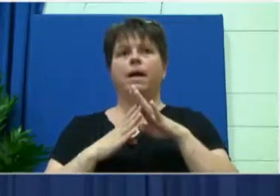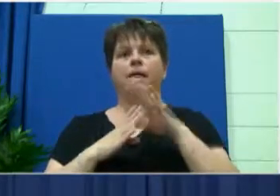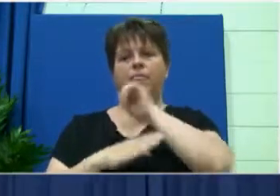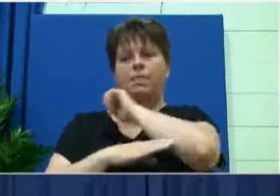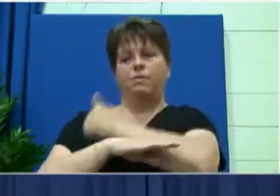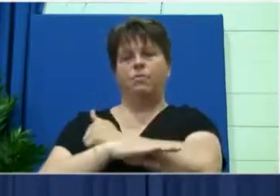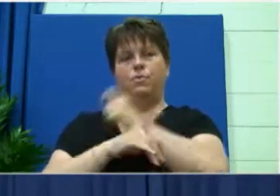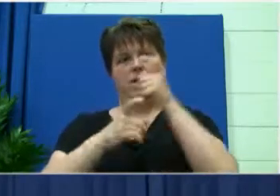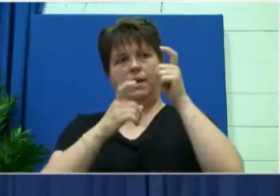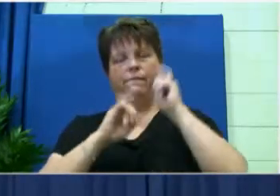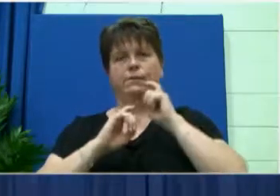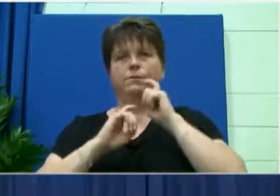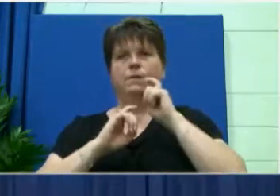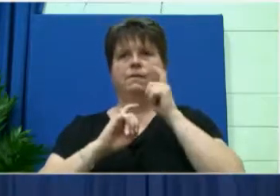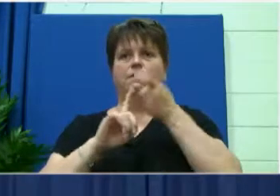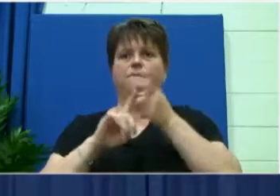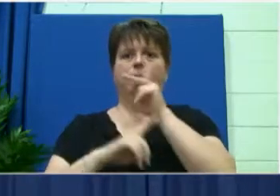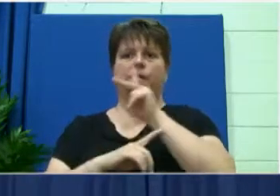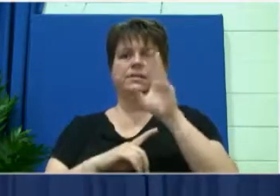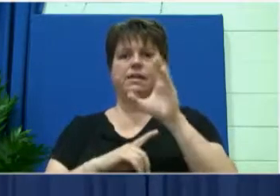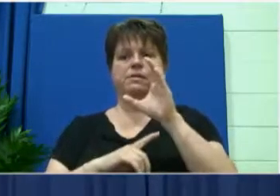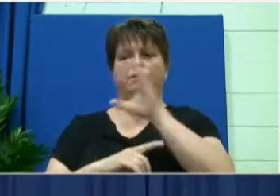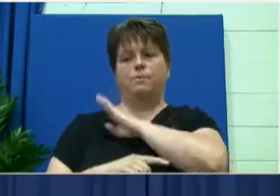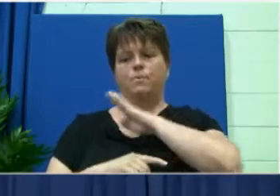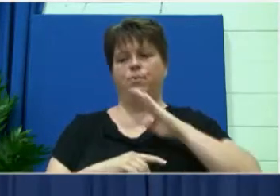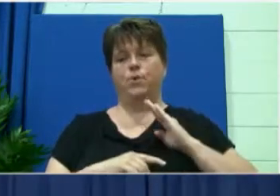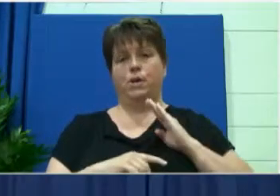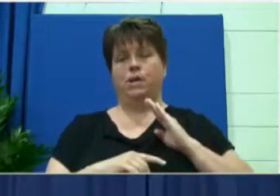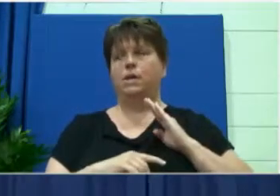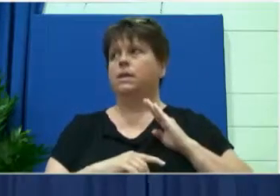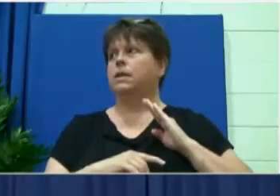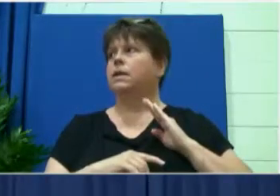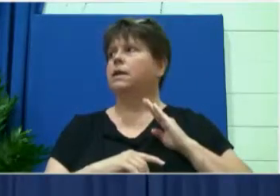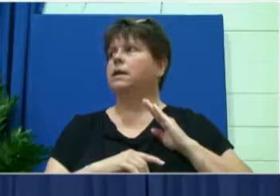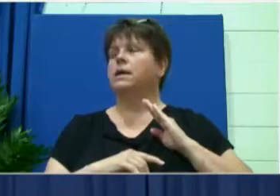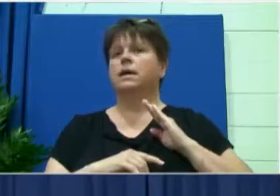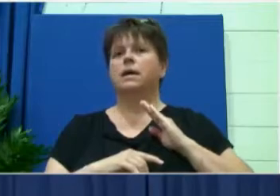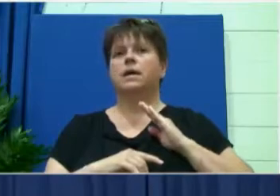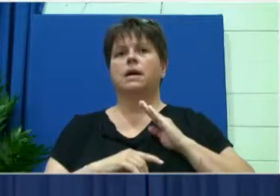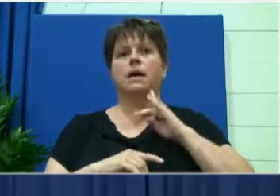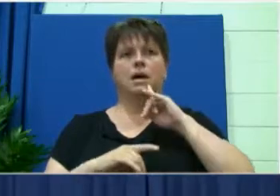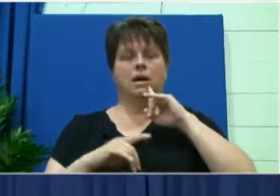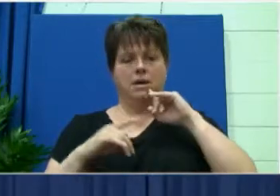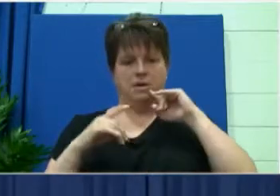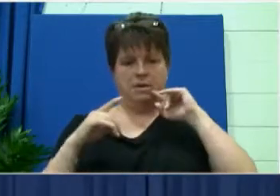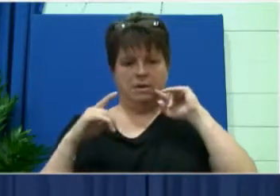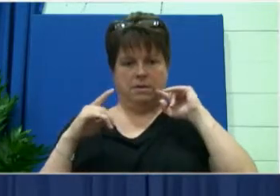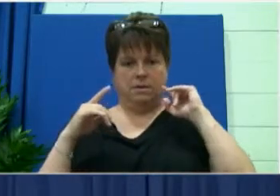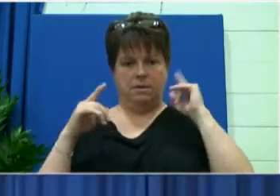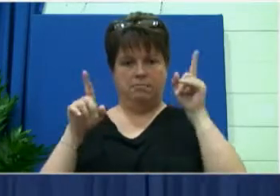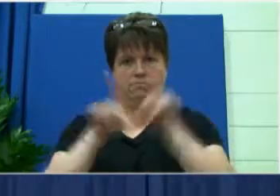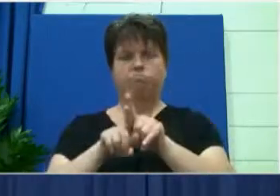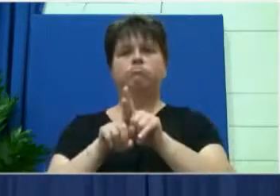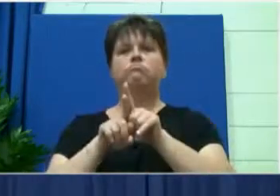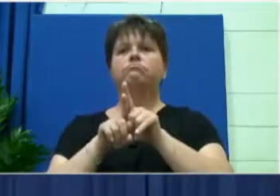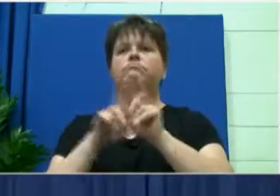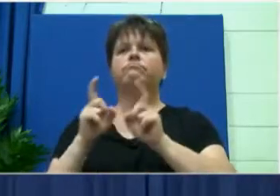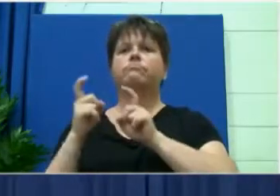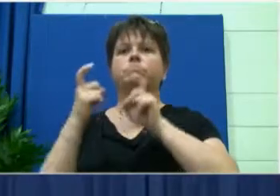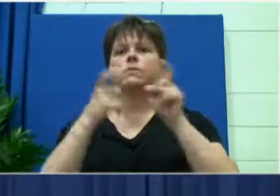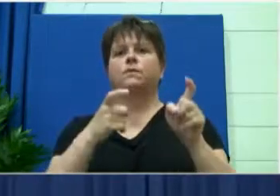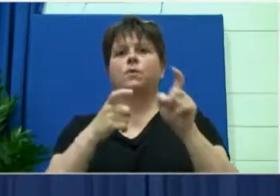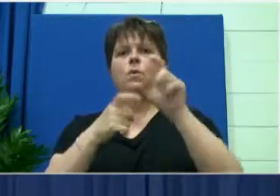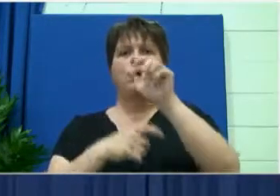authority vested in me by the Kaskaskia College Board of Trustees, I confer upon you the honorary Associate of